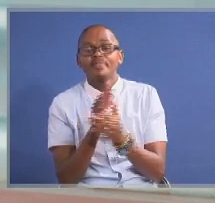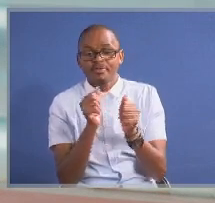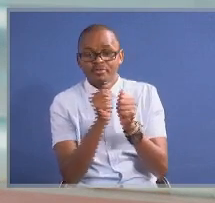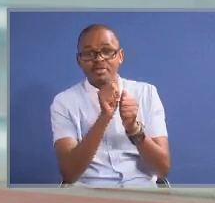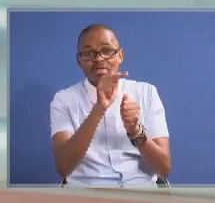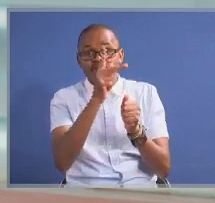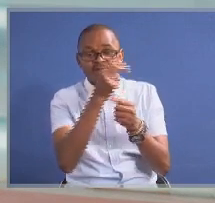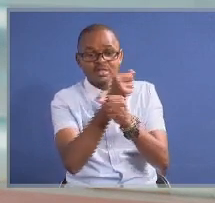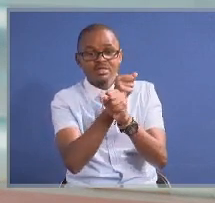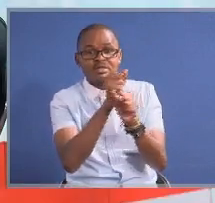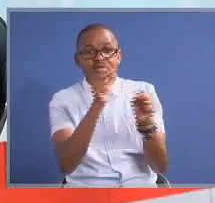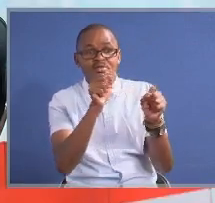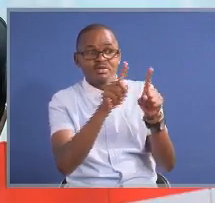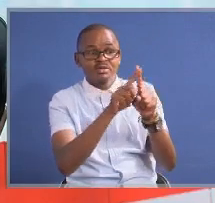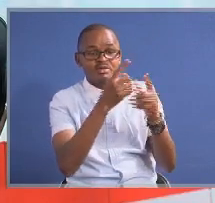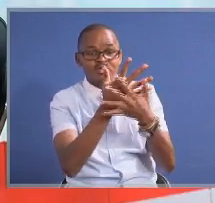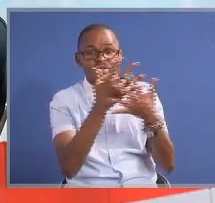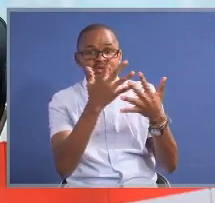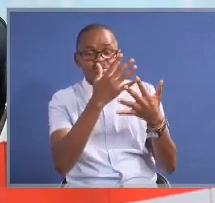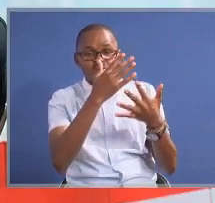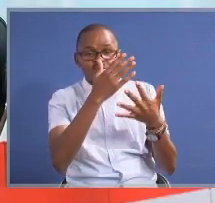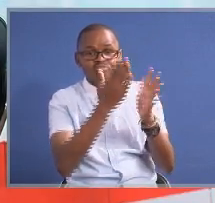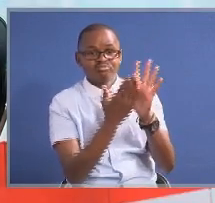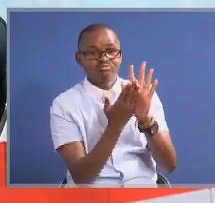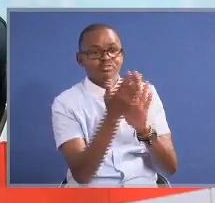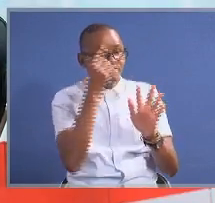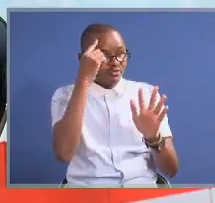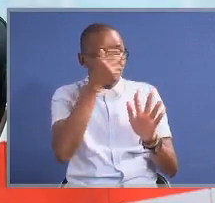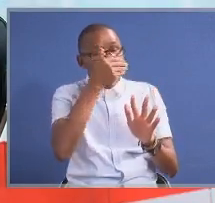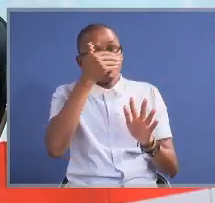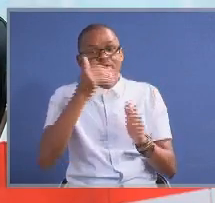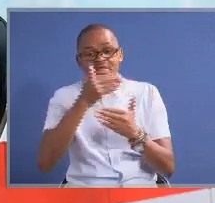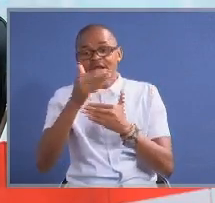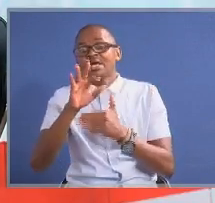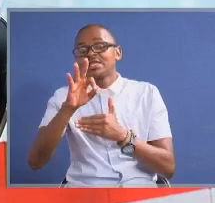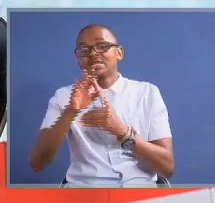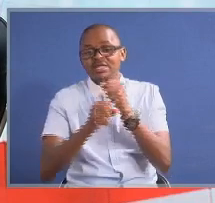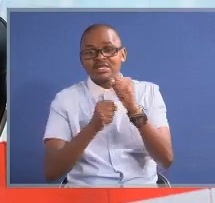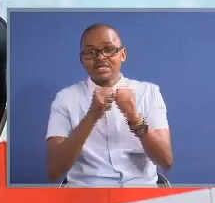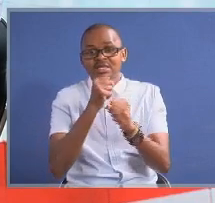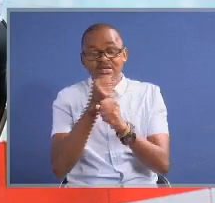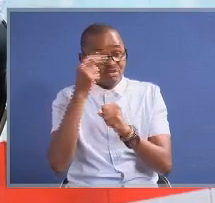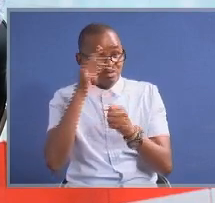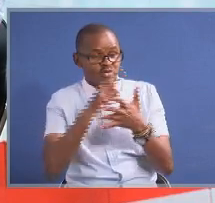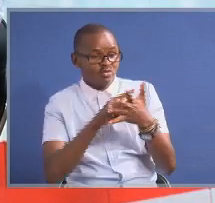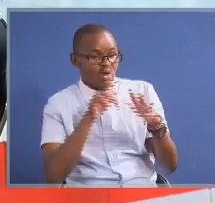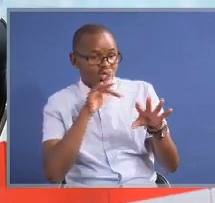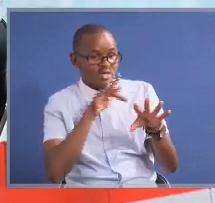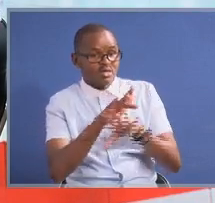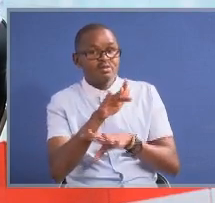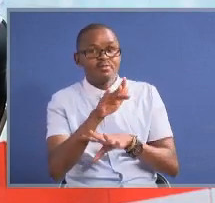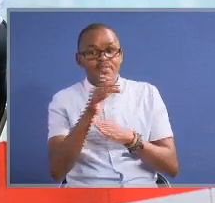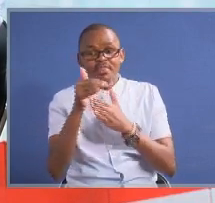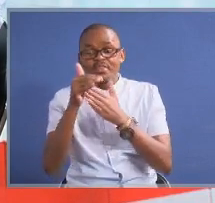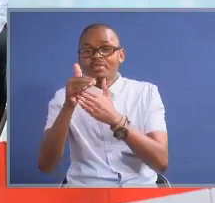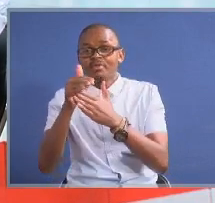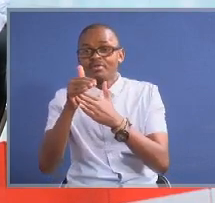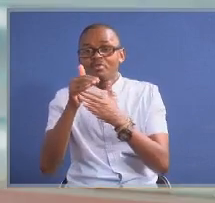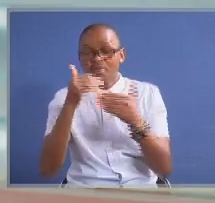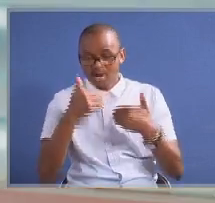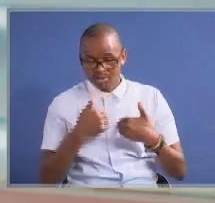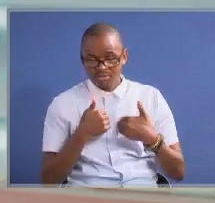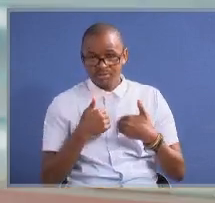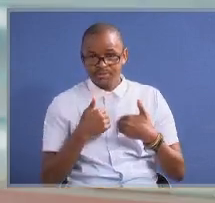the Kenyan's presidency, mm-hmm. and things will evolve and develop for better. In the next 3 years, we're waiting yes. to see what impact his leadership would